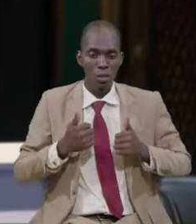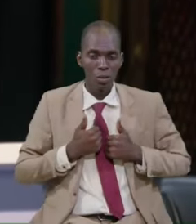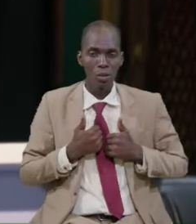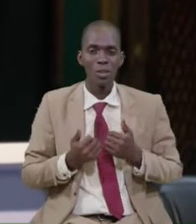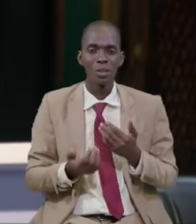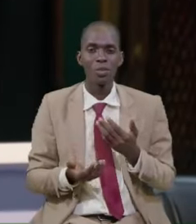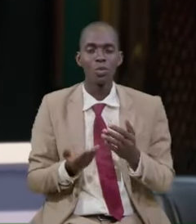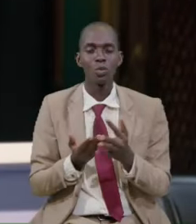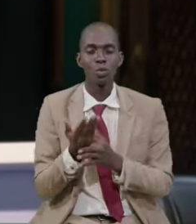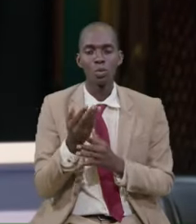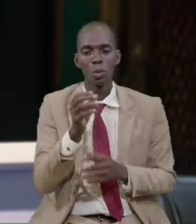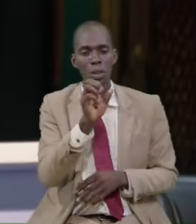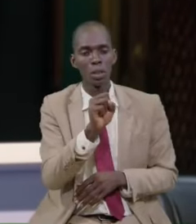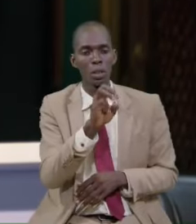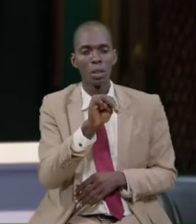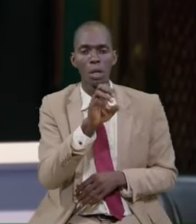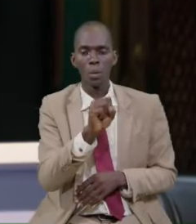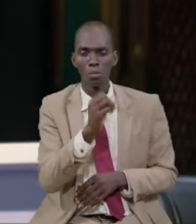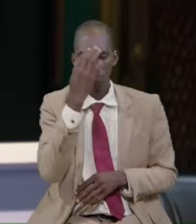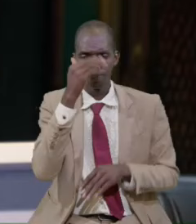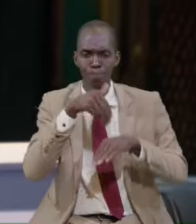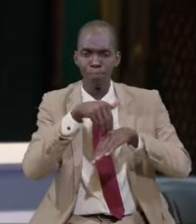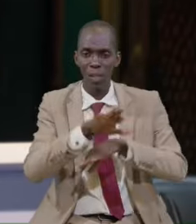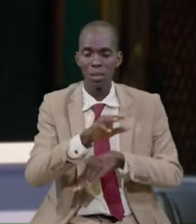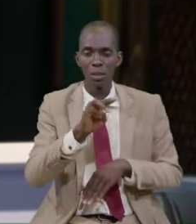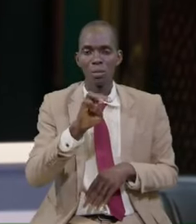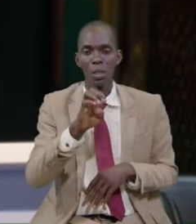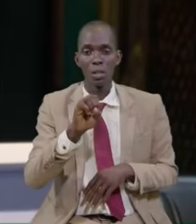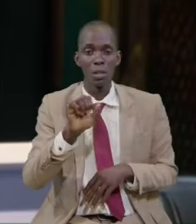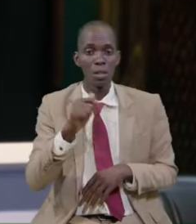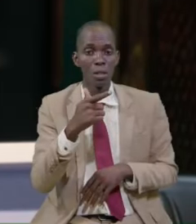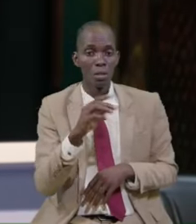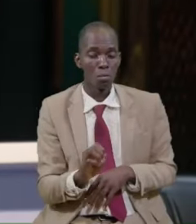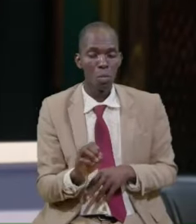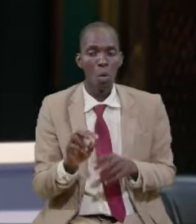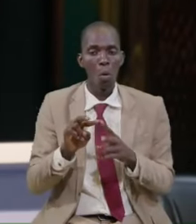SMS or WhatsApp to this number,